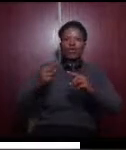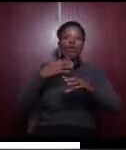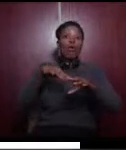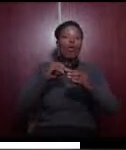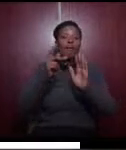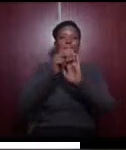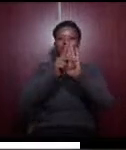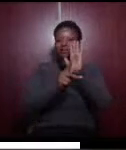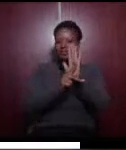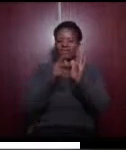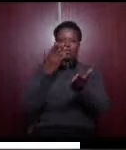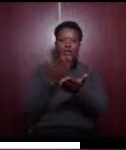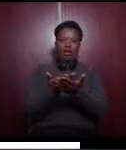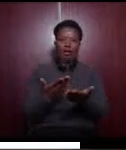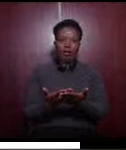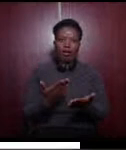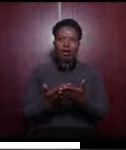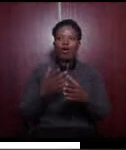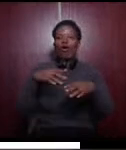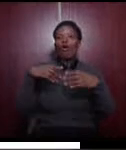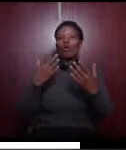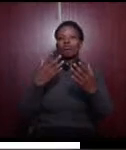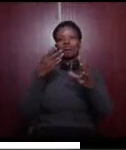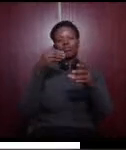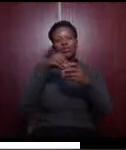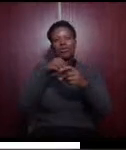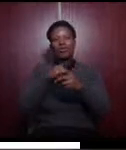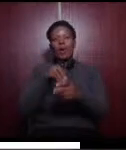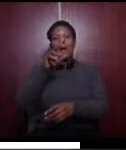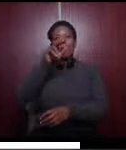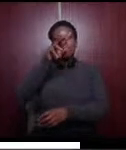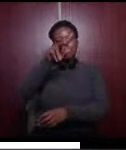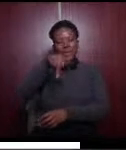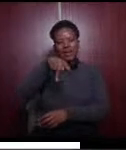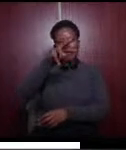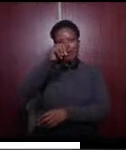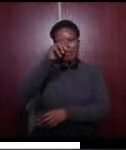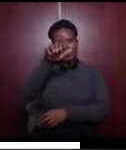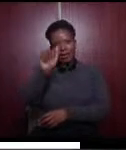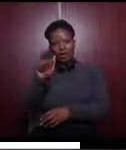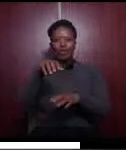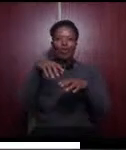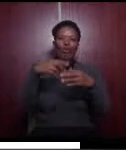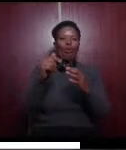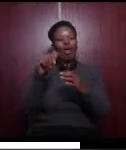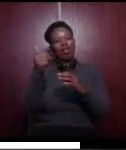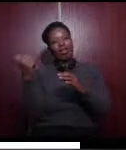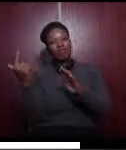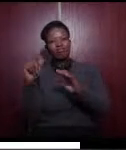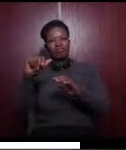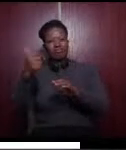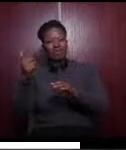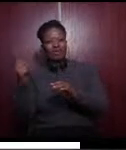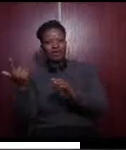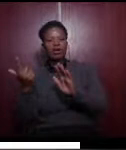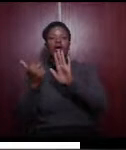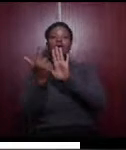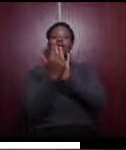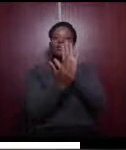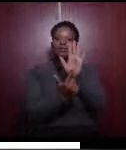This might relate to PFMA and any other ethical principles or legislations that the board needs to adhere